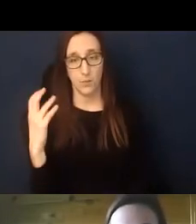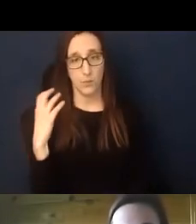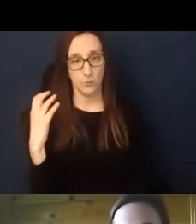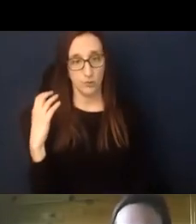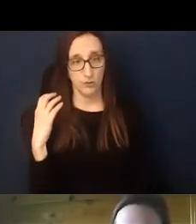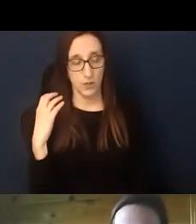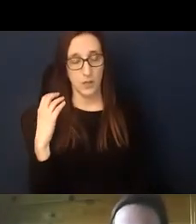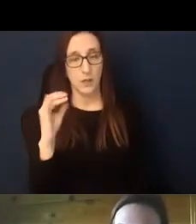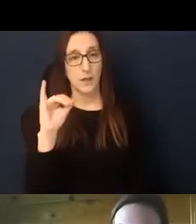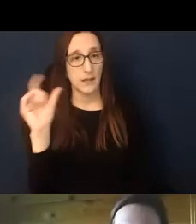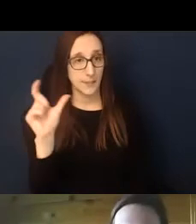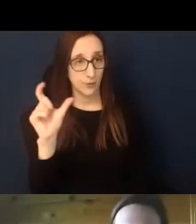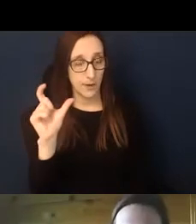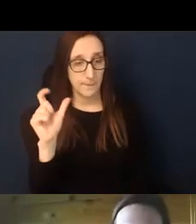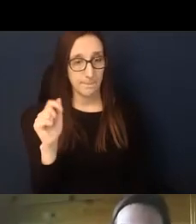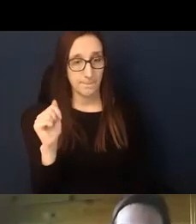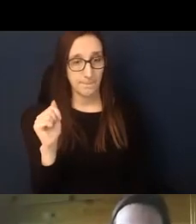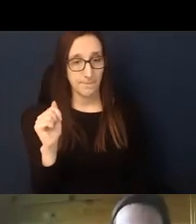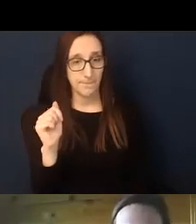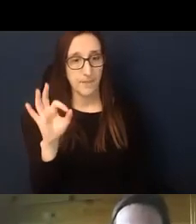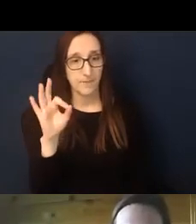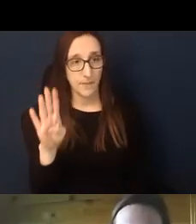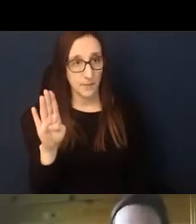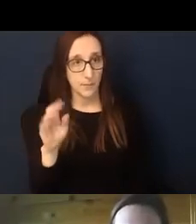on Instagram and on Facebook,